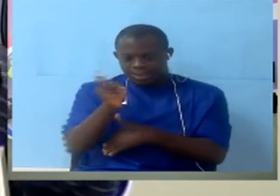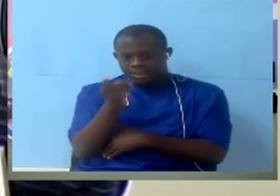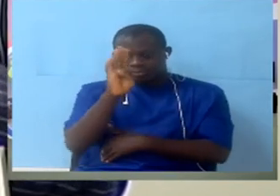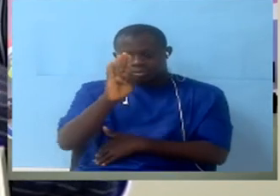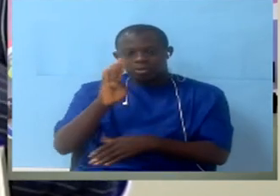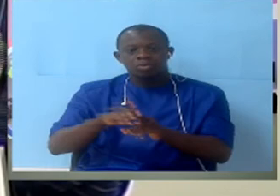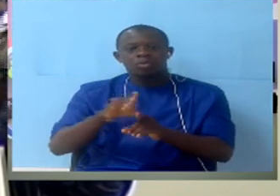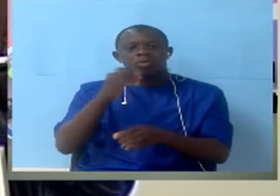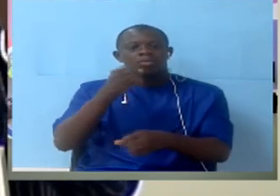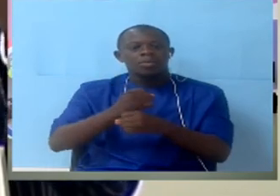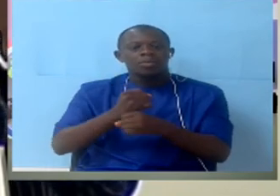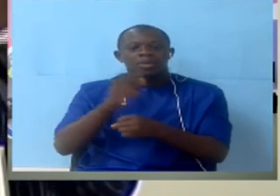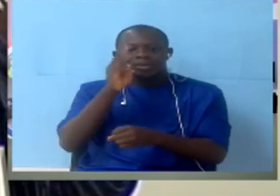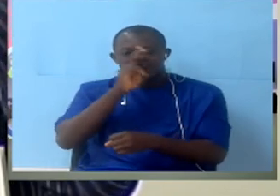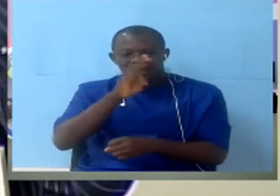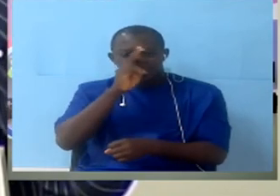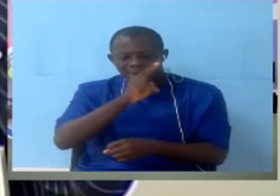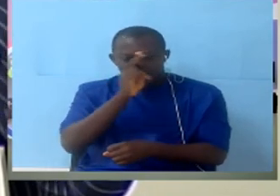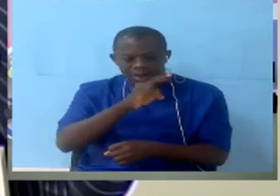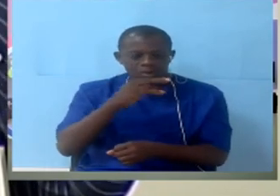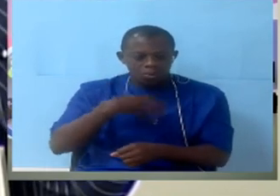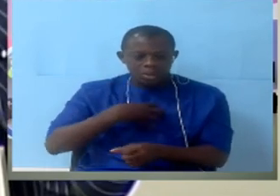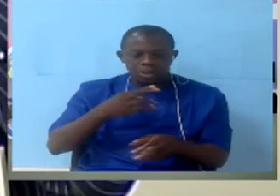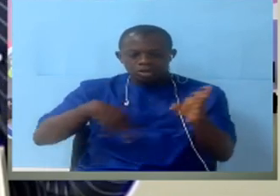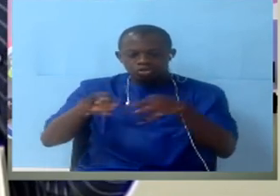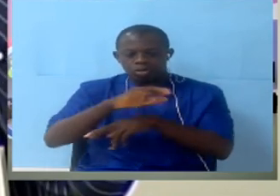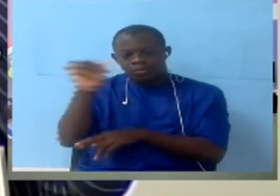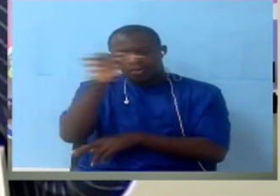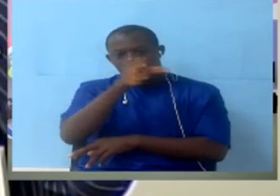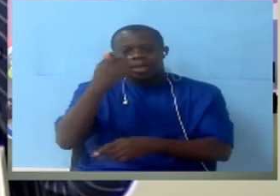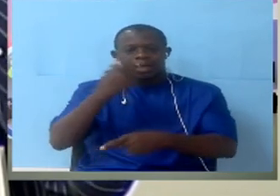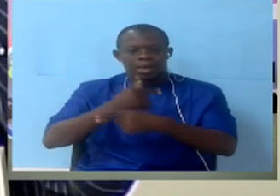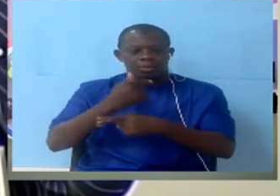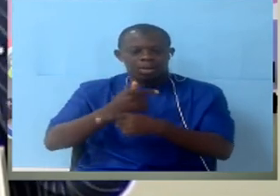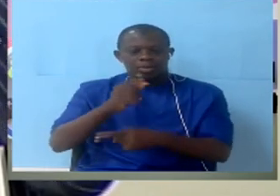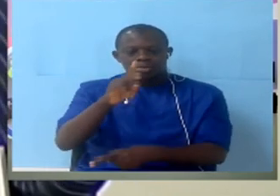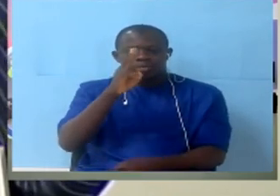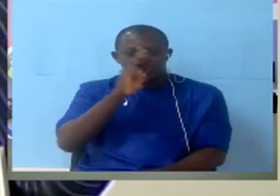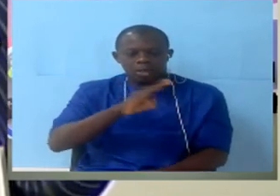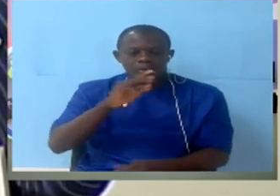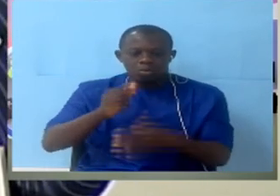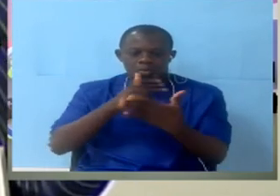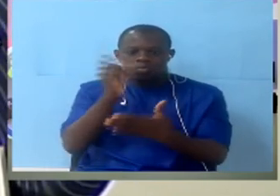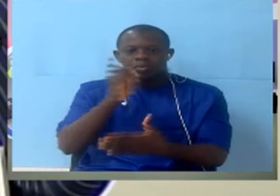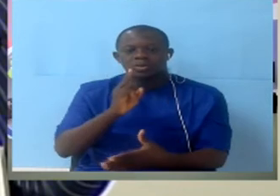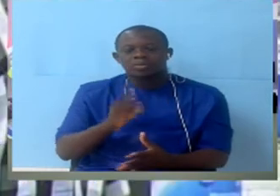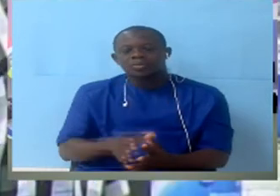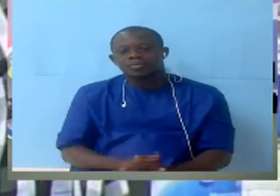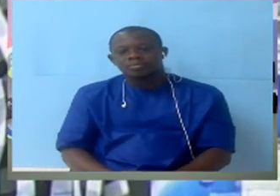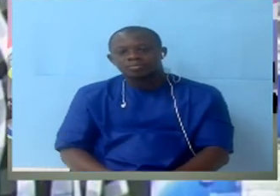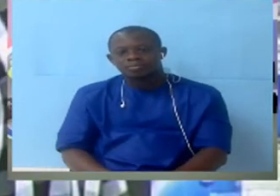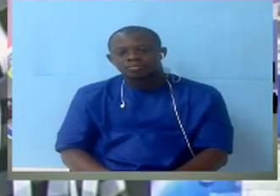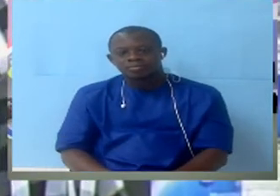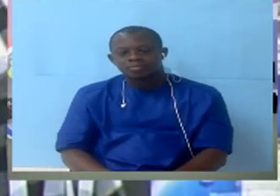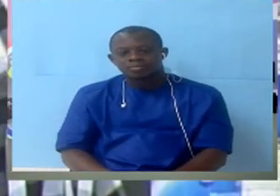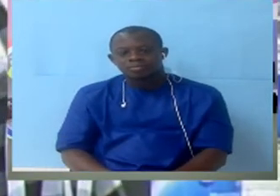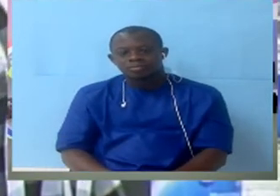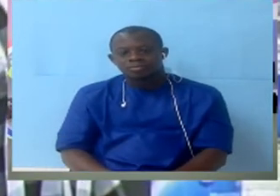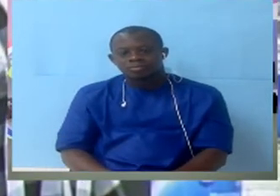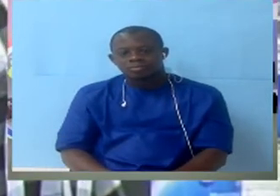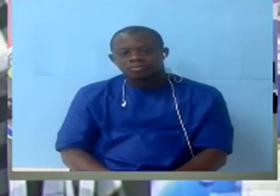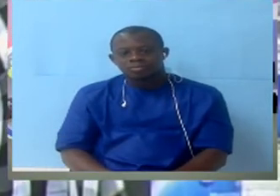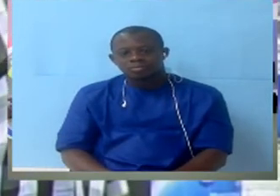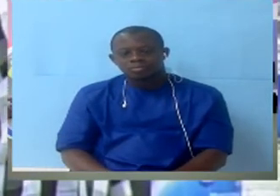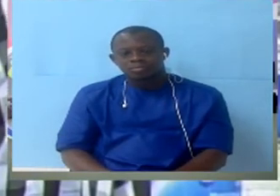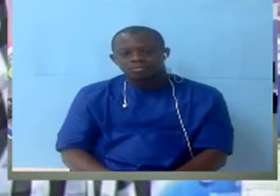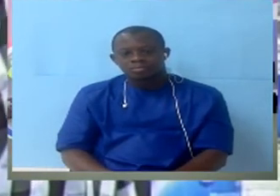did you make any efforts to come back to Gambia? Yambo me na benun Guinea-Bissau. Fo ina na katakulo fo na fere le bam pour kamuru na Gambia bam ko kam. Ha ko because kam fraje was my